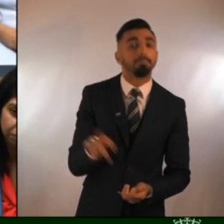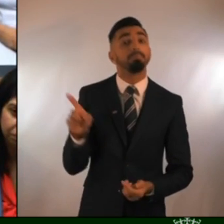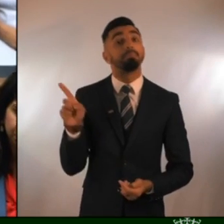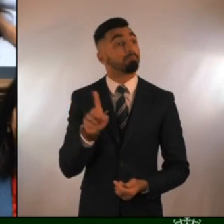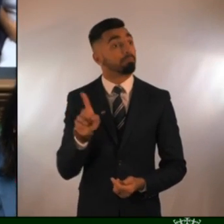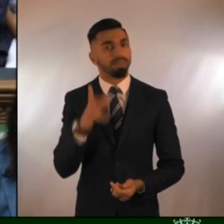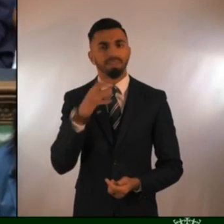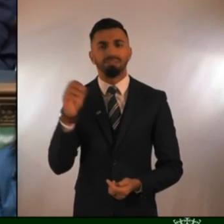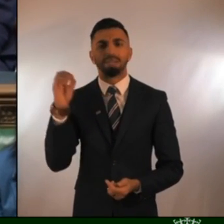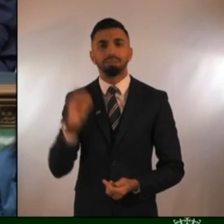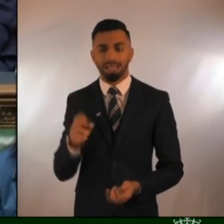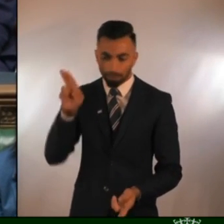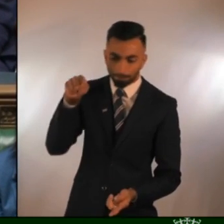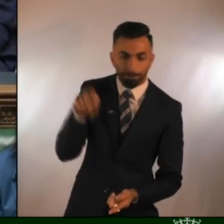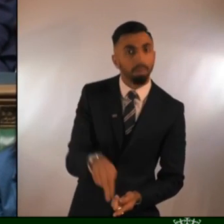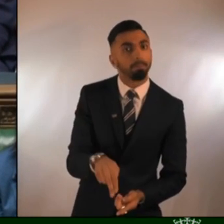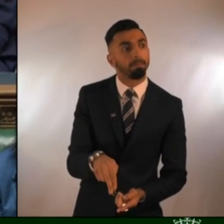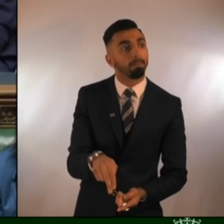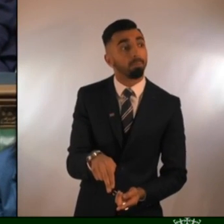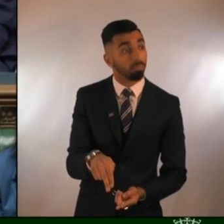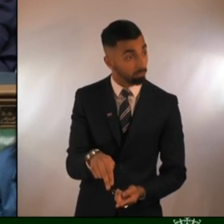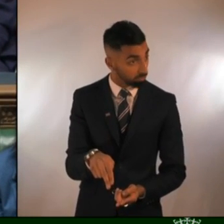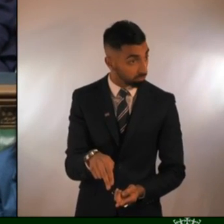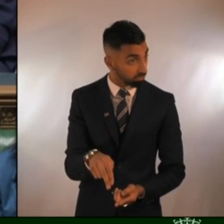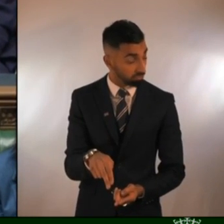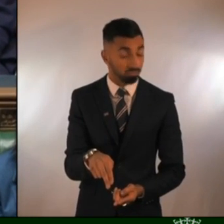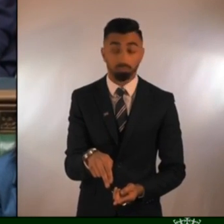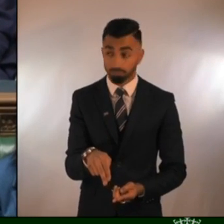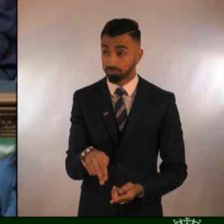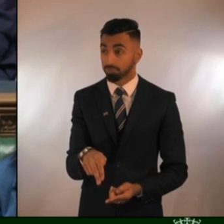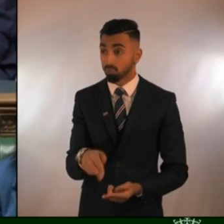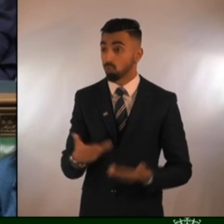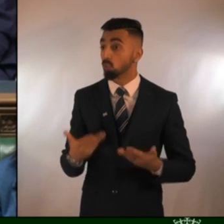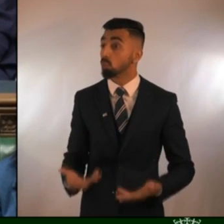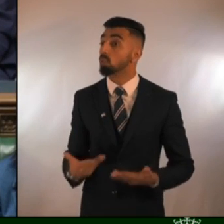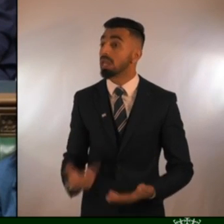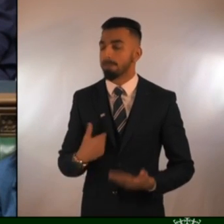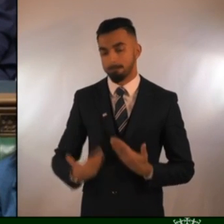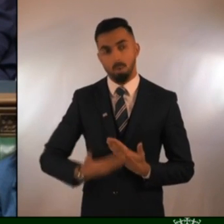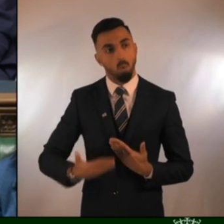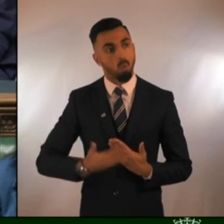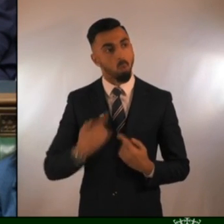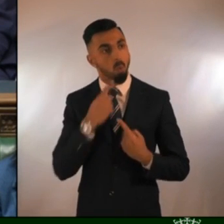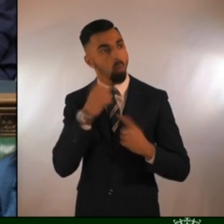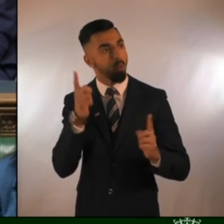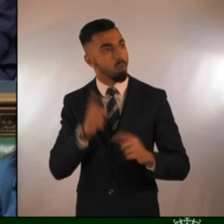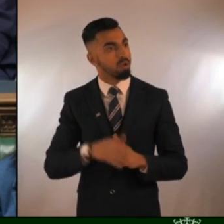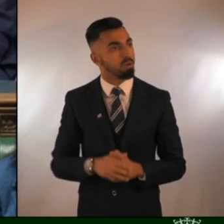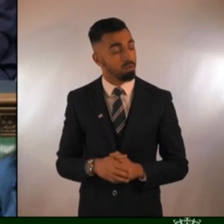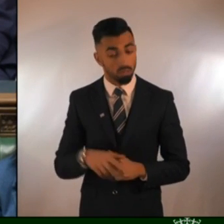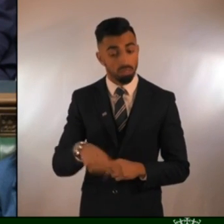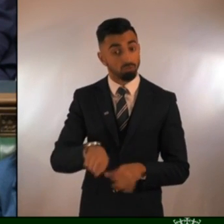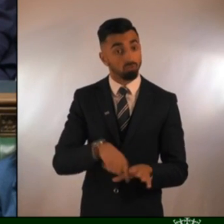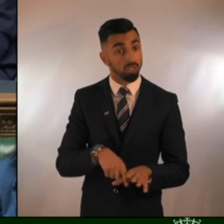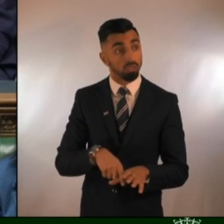Today, I can go further and take the exceptional step for this coming year of abolishing